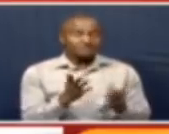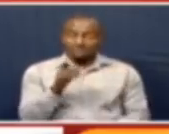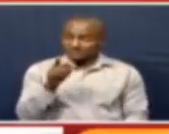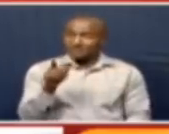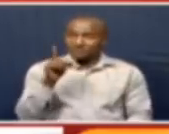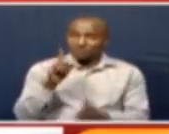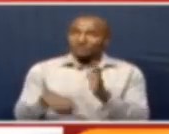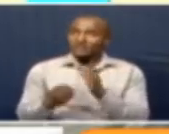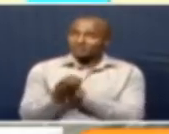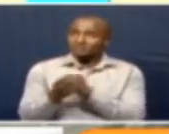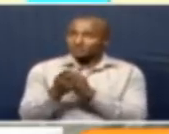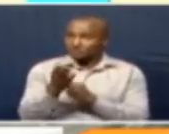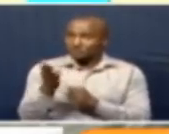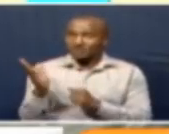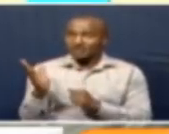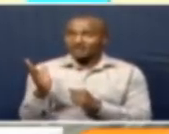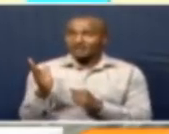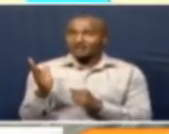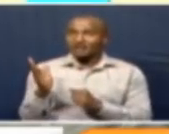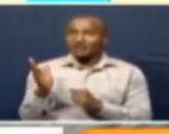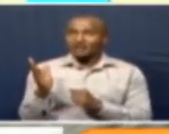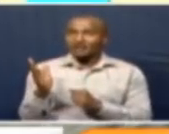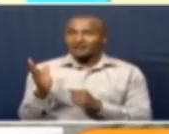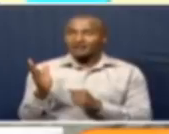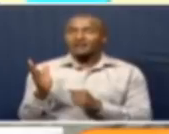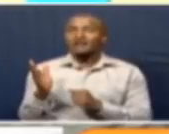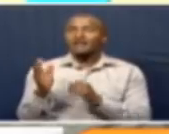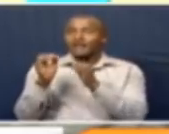all models to take note of. Mm-hmm.